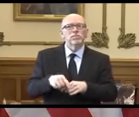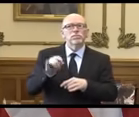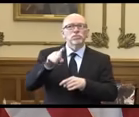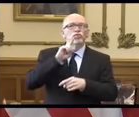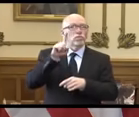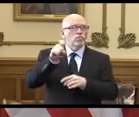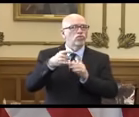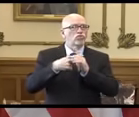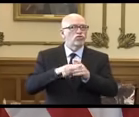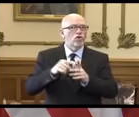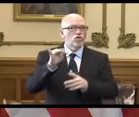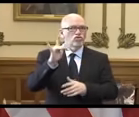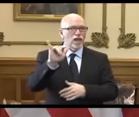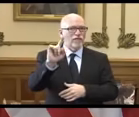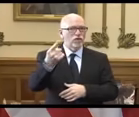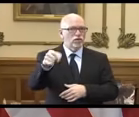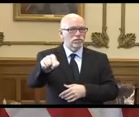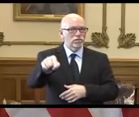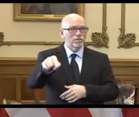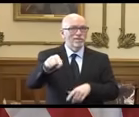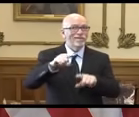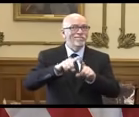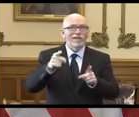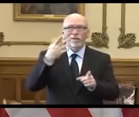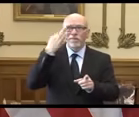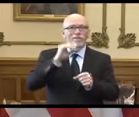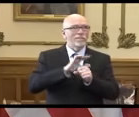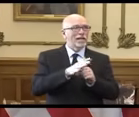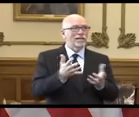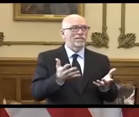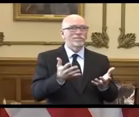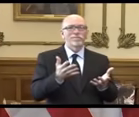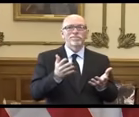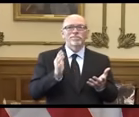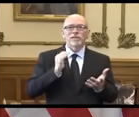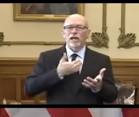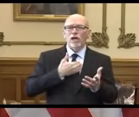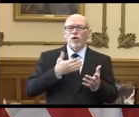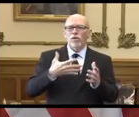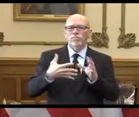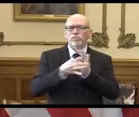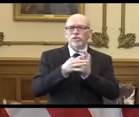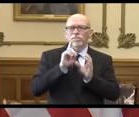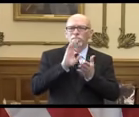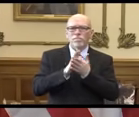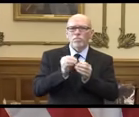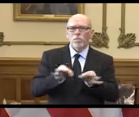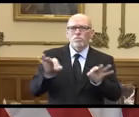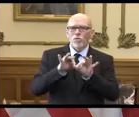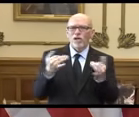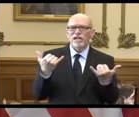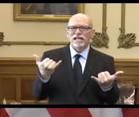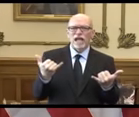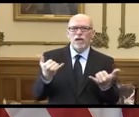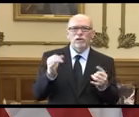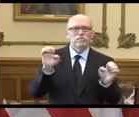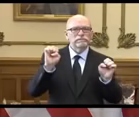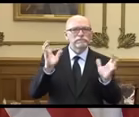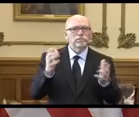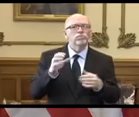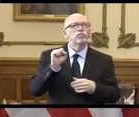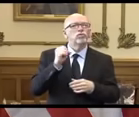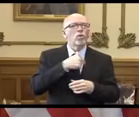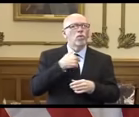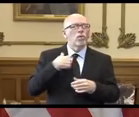to start July 1st. But in a pandemic, our partnership became even more important than ever. I'd like to highlight